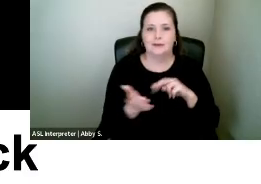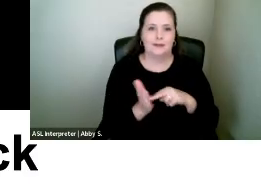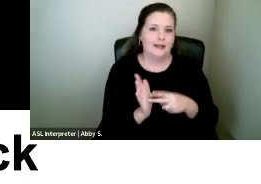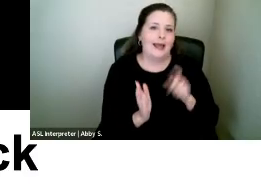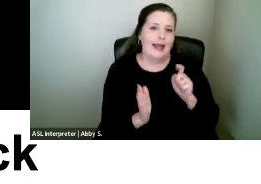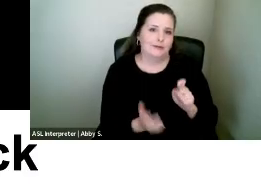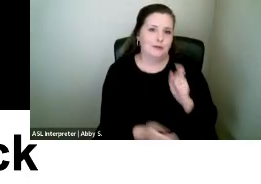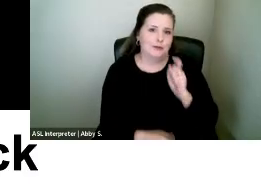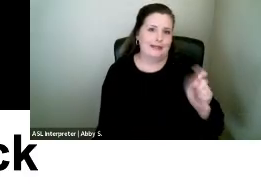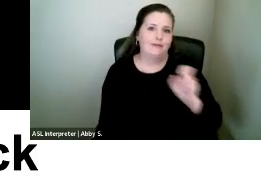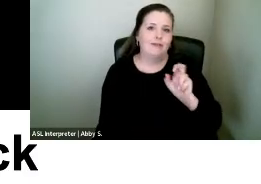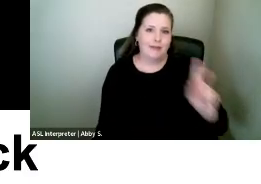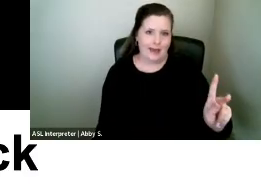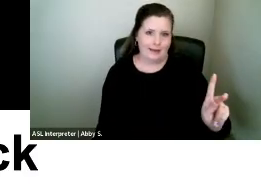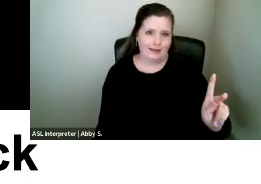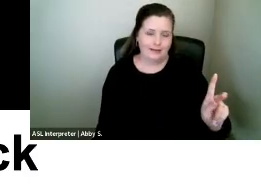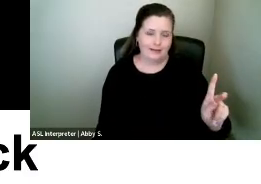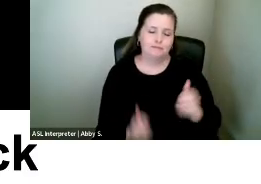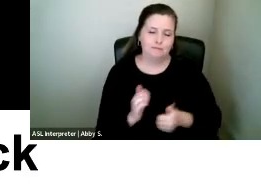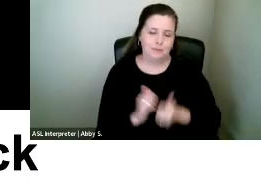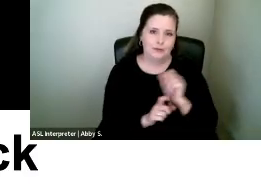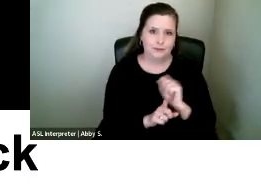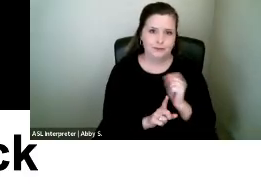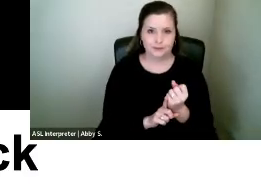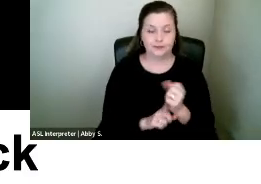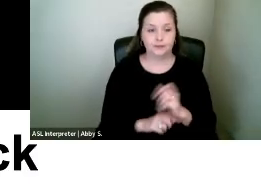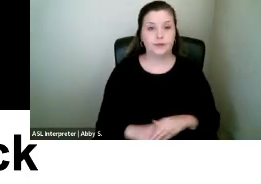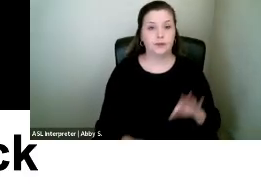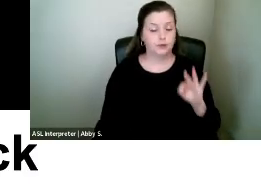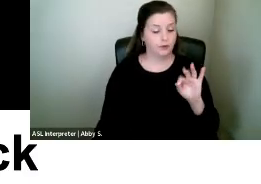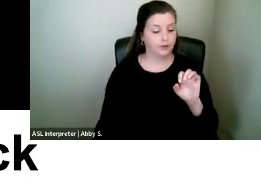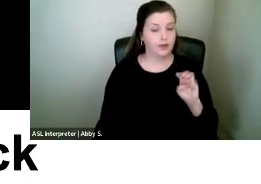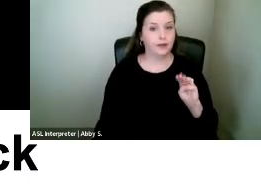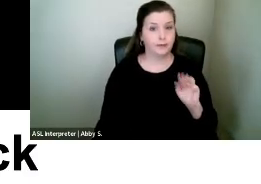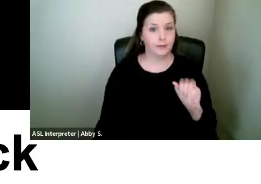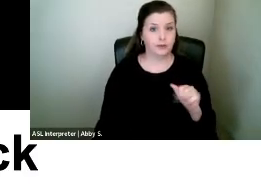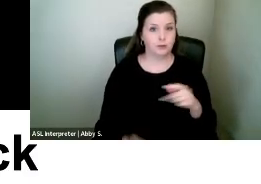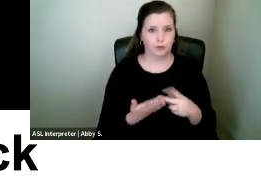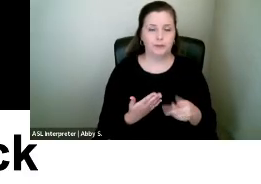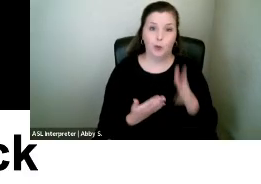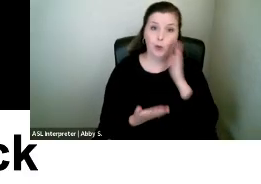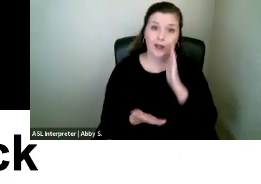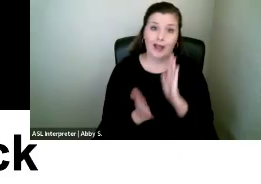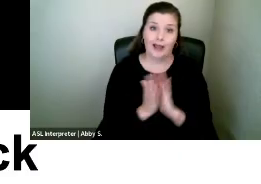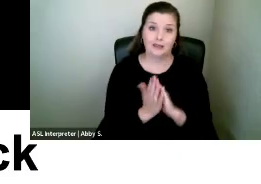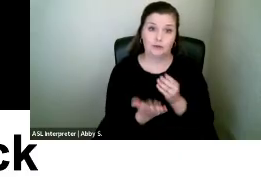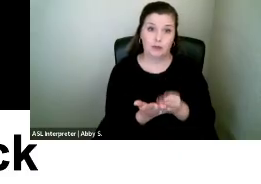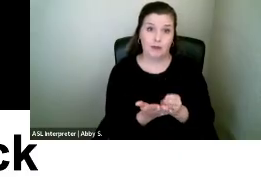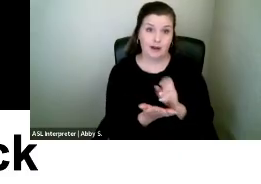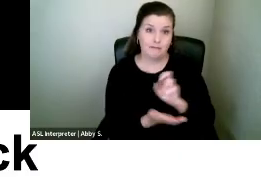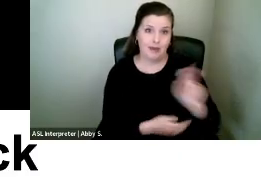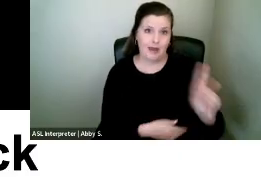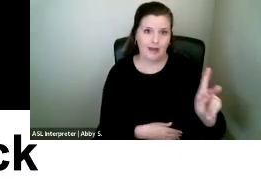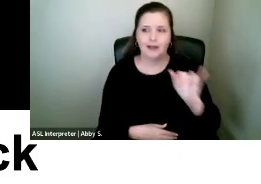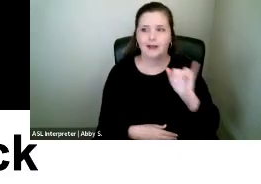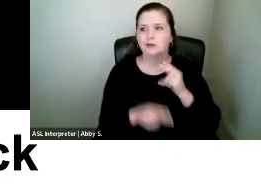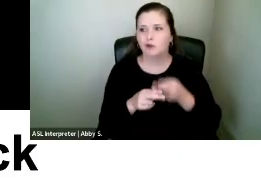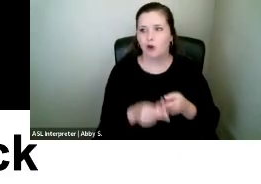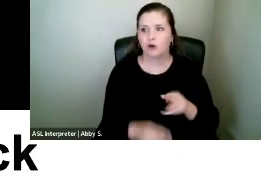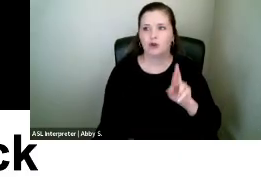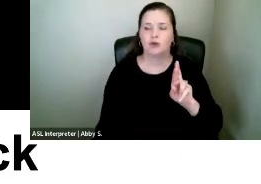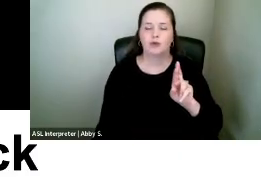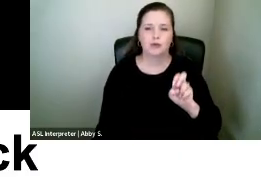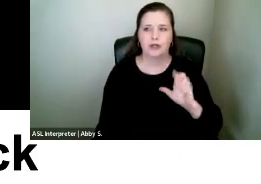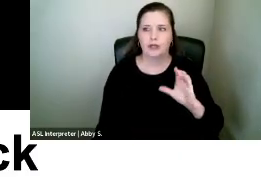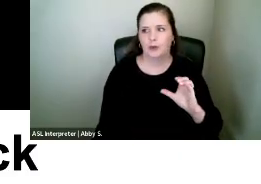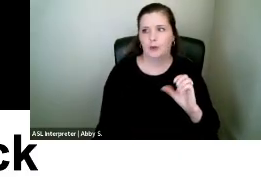to give it back. So under FEMA's program, they're going to ask you for the money back, and that's called a recoupment, especially